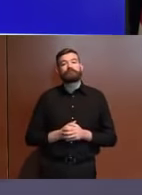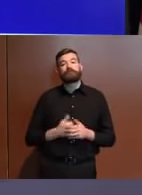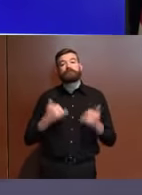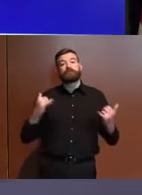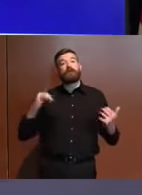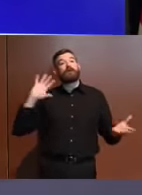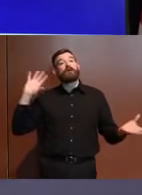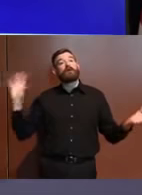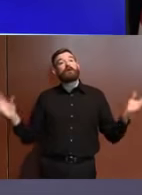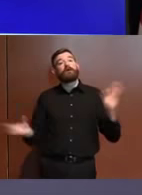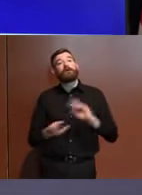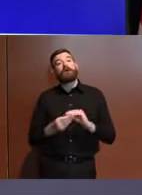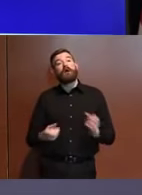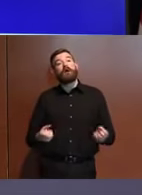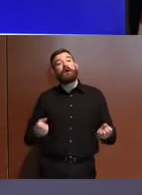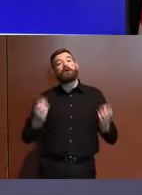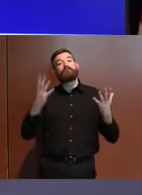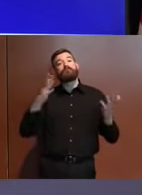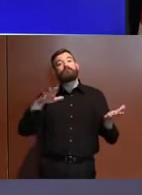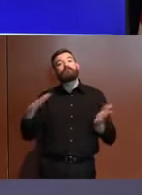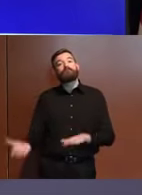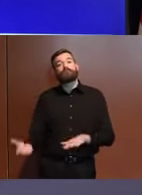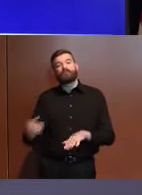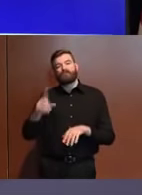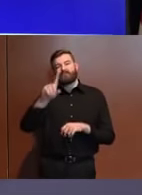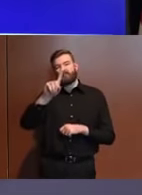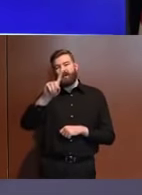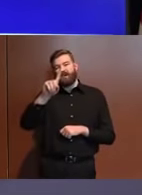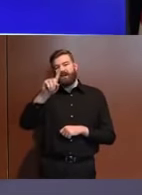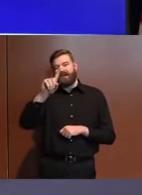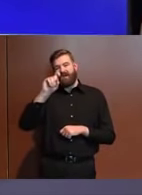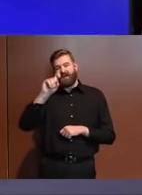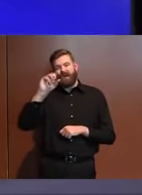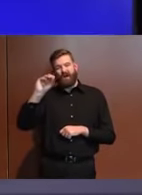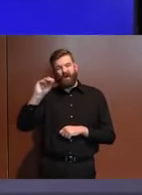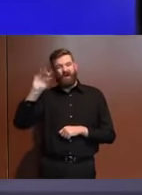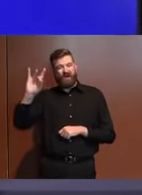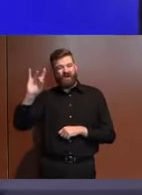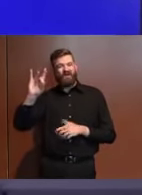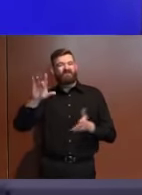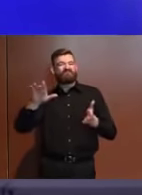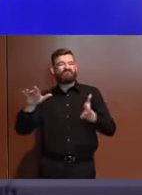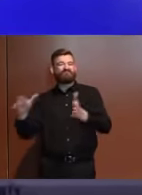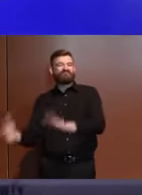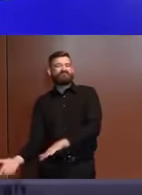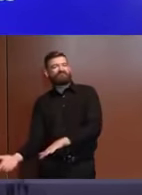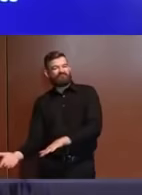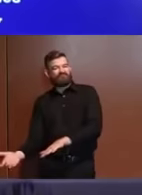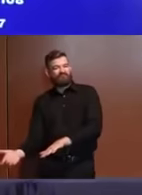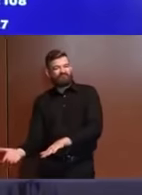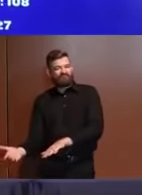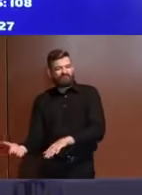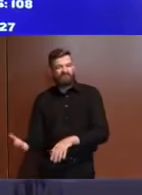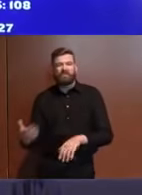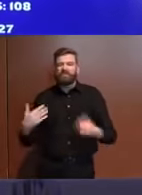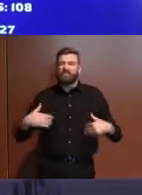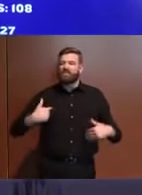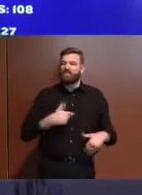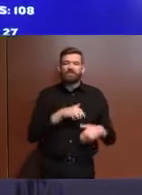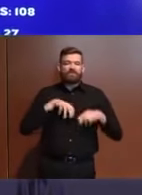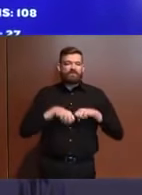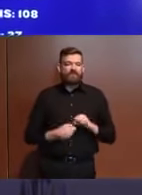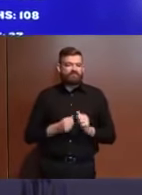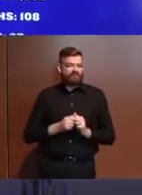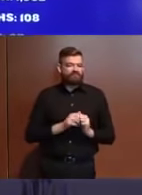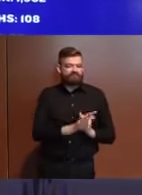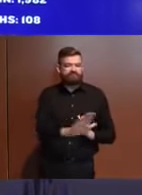of 108 precious lives. We mourn with these families and indeed with